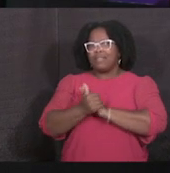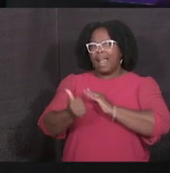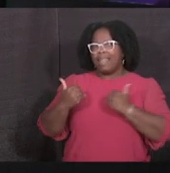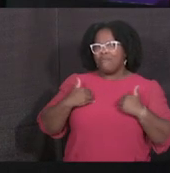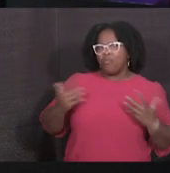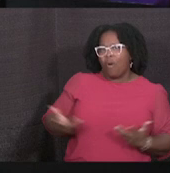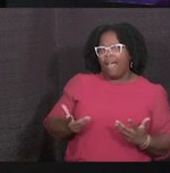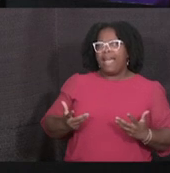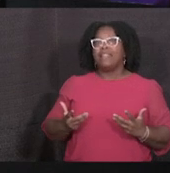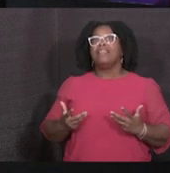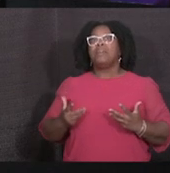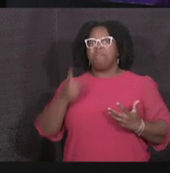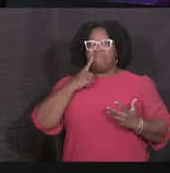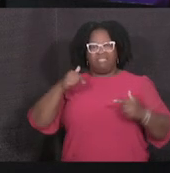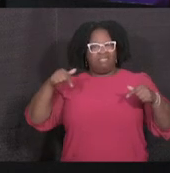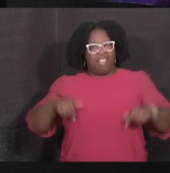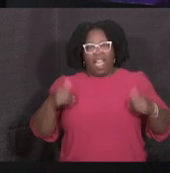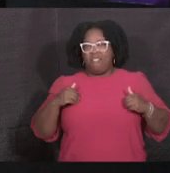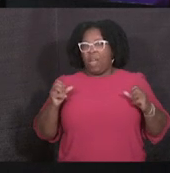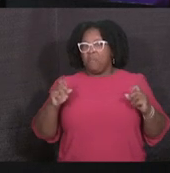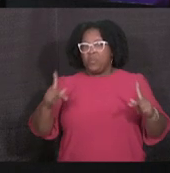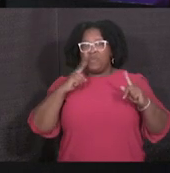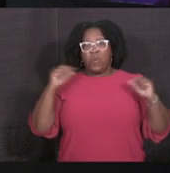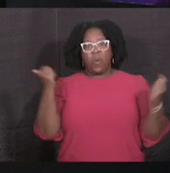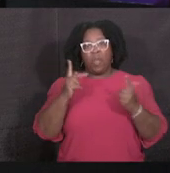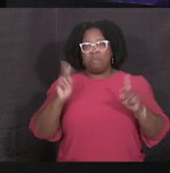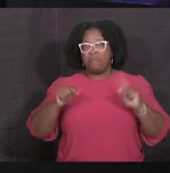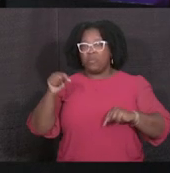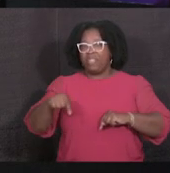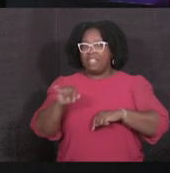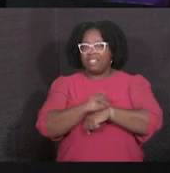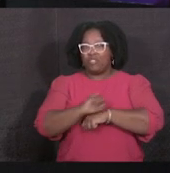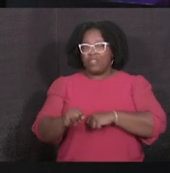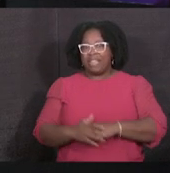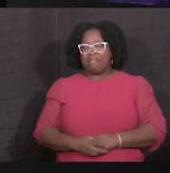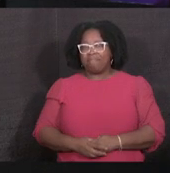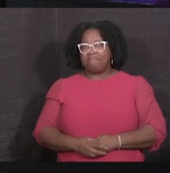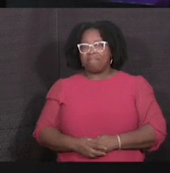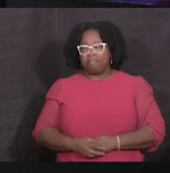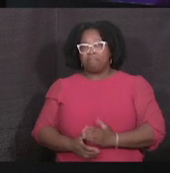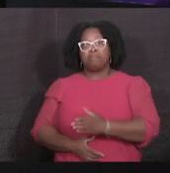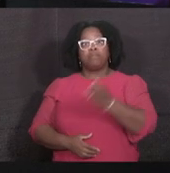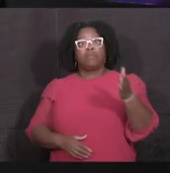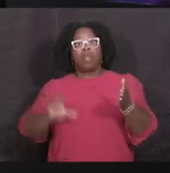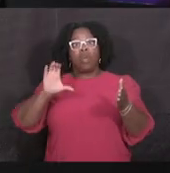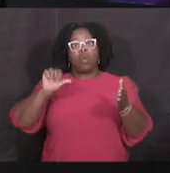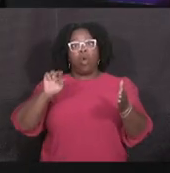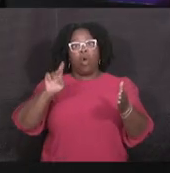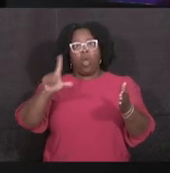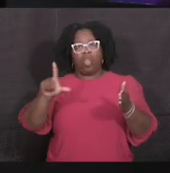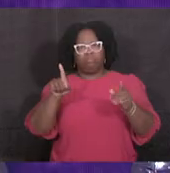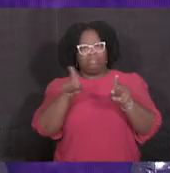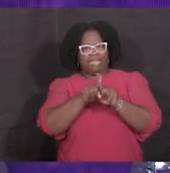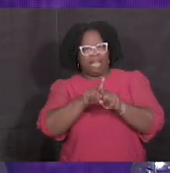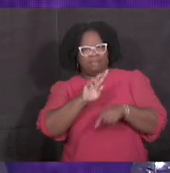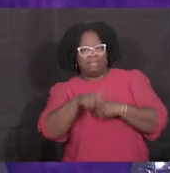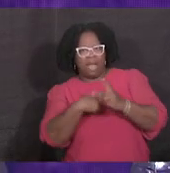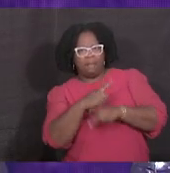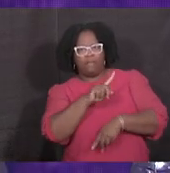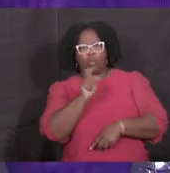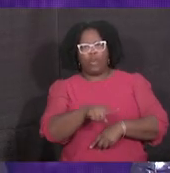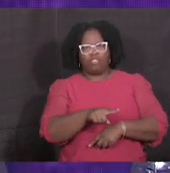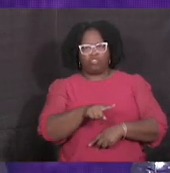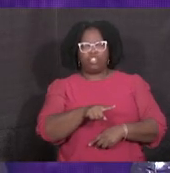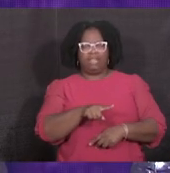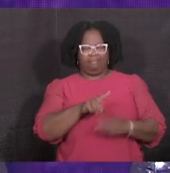into that, because there's a space in this industry for everyone. Carl, I kind of similar to the pipeline question, you know, a lot of the